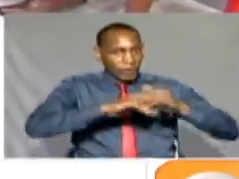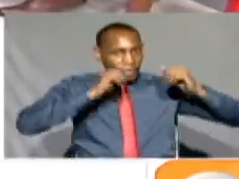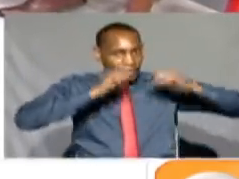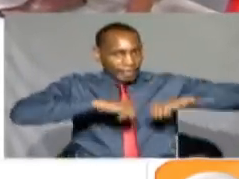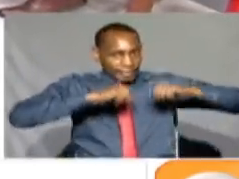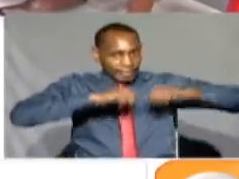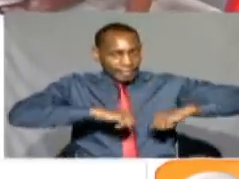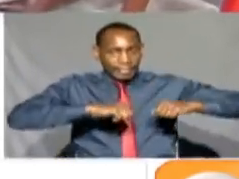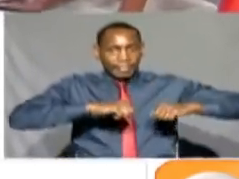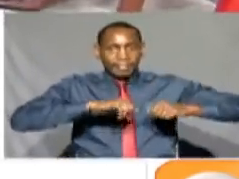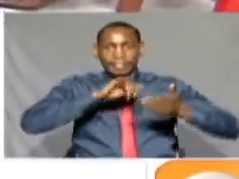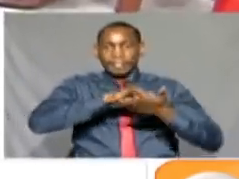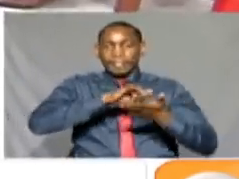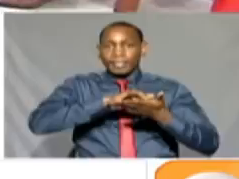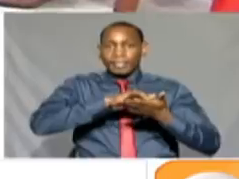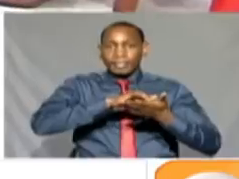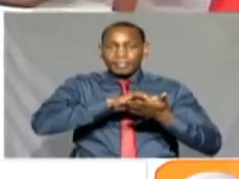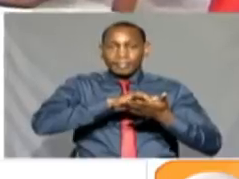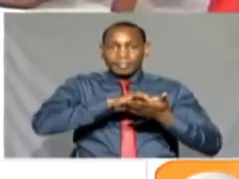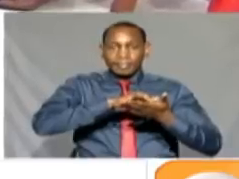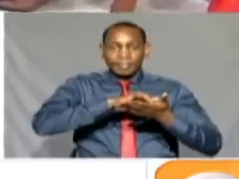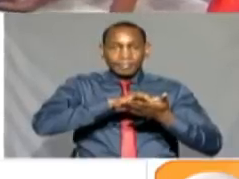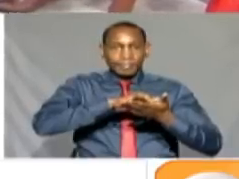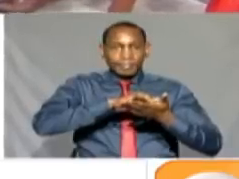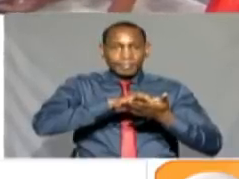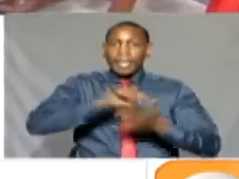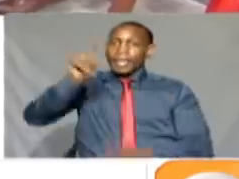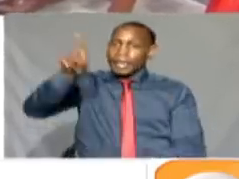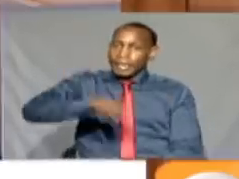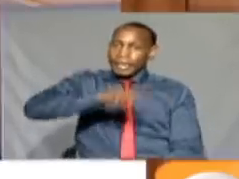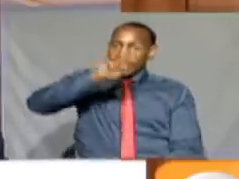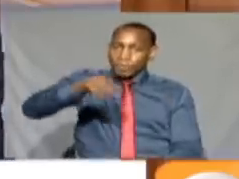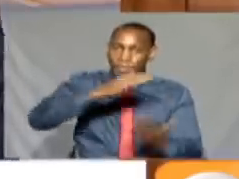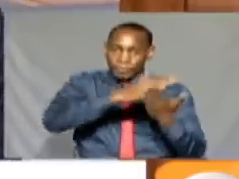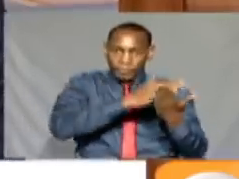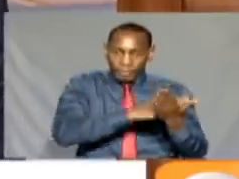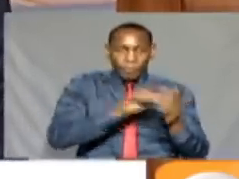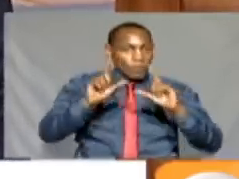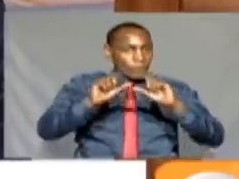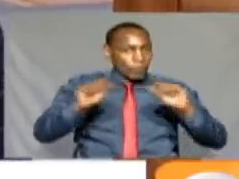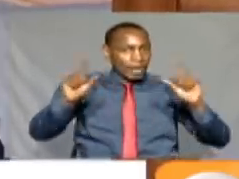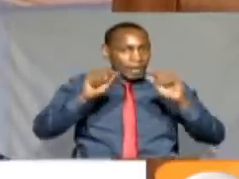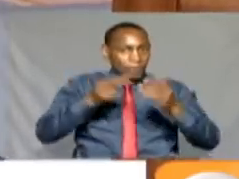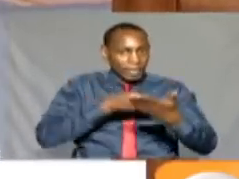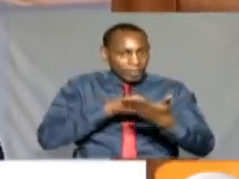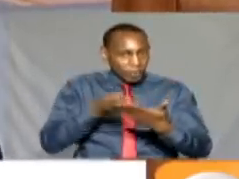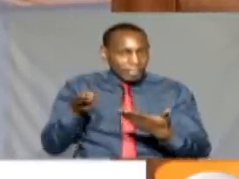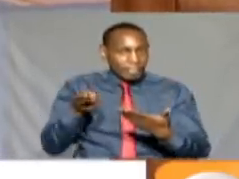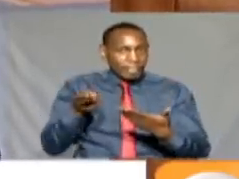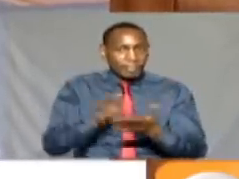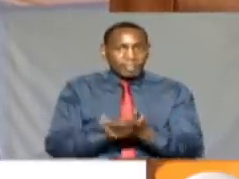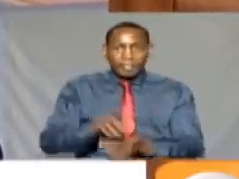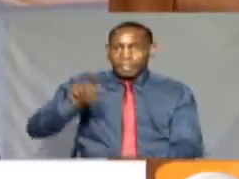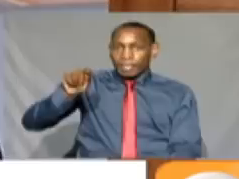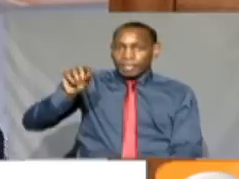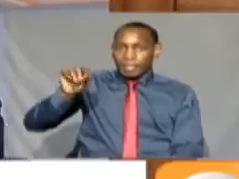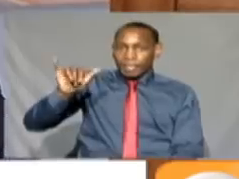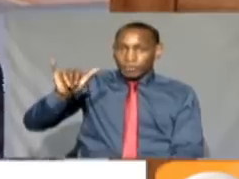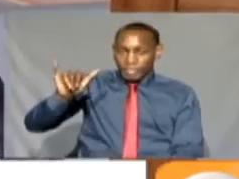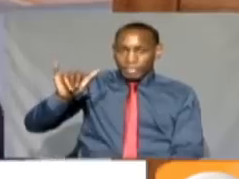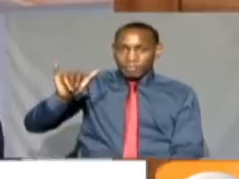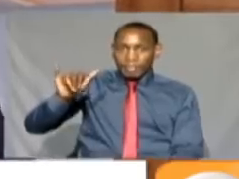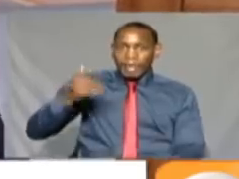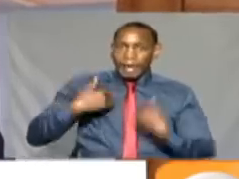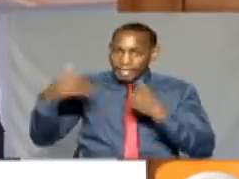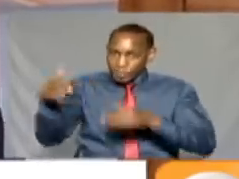But the show moves on. No. He cancelled it. No, let's just be honest. Yeah. alikuja na kinyasa. Tony found a way.